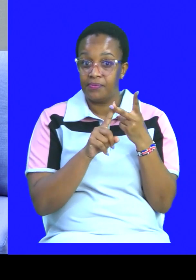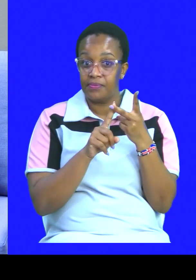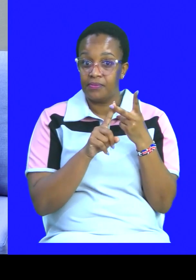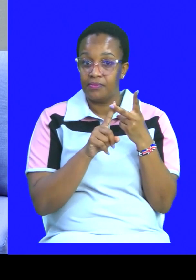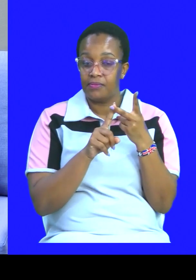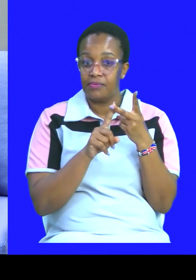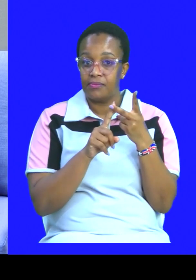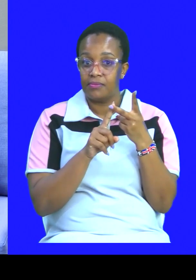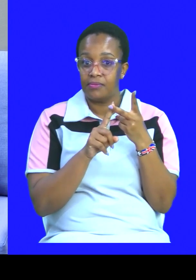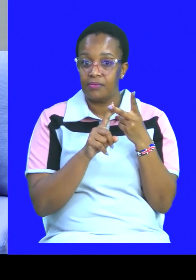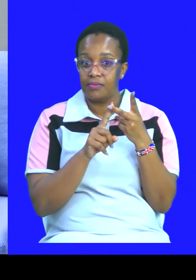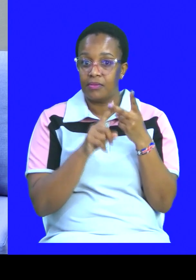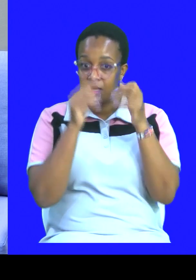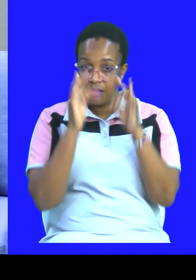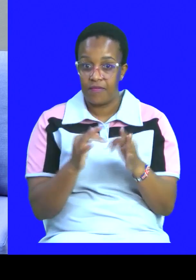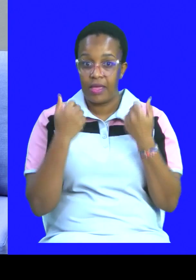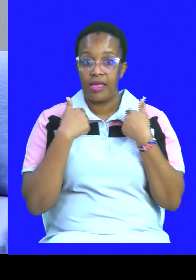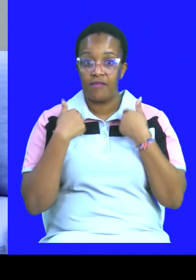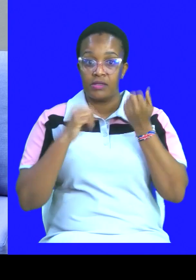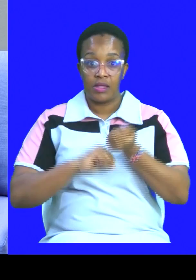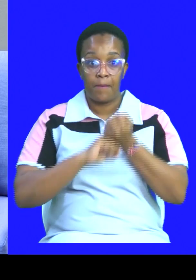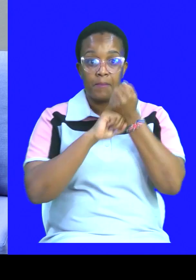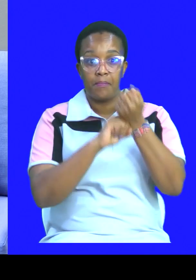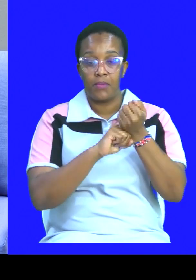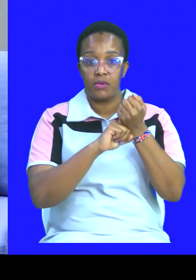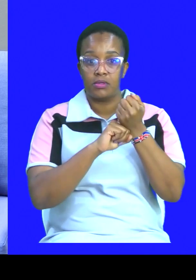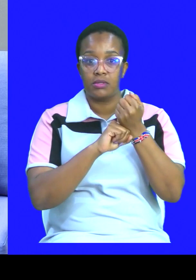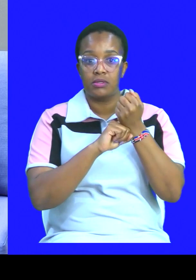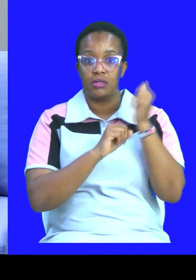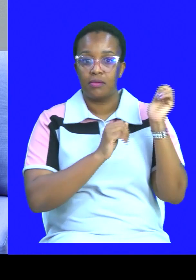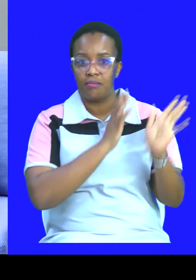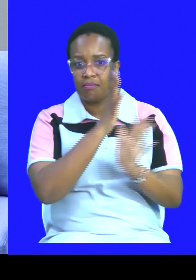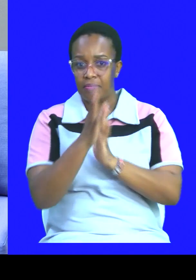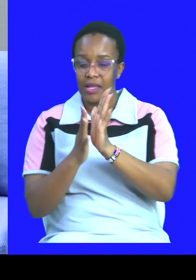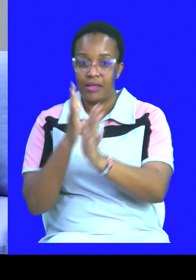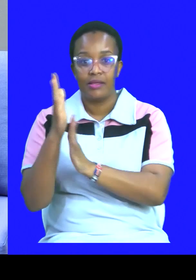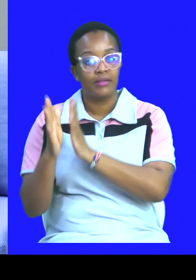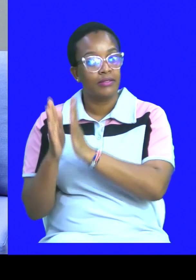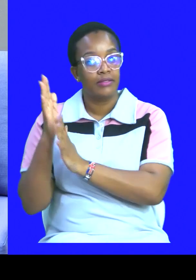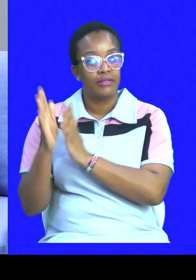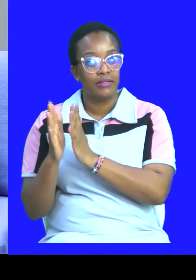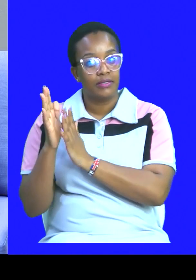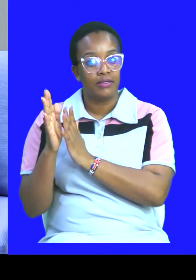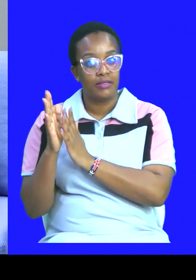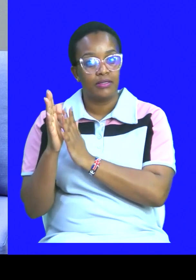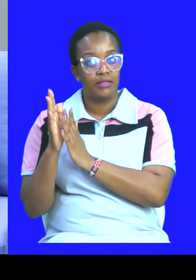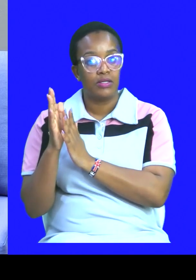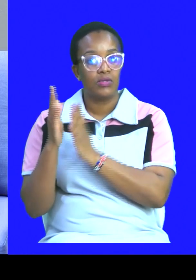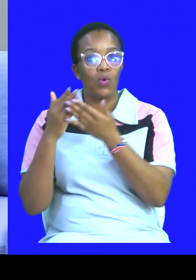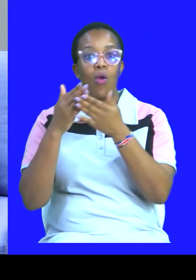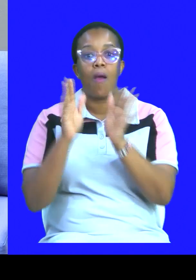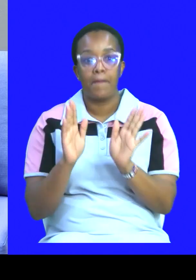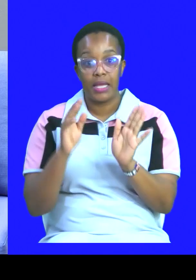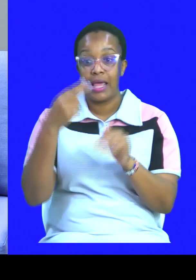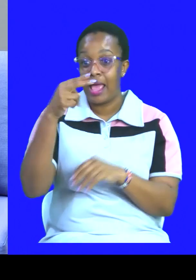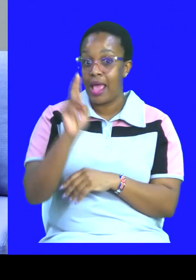if I could get support, my plan is if I could get support, I would first open cyber. Opening a hub